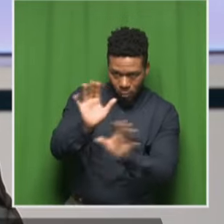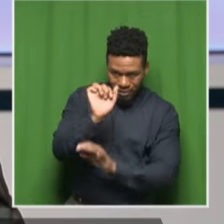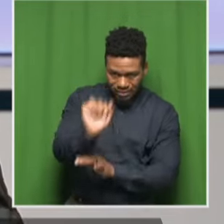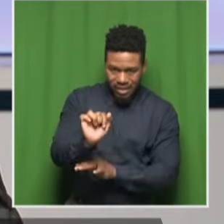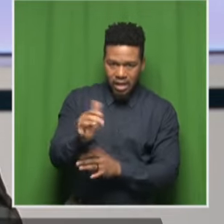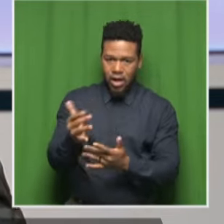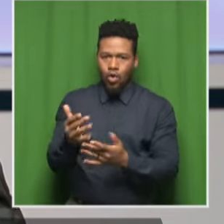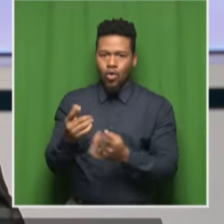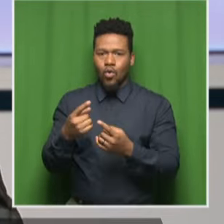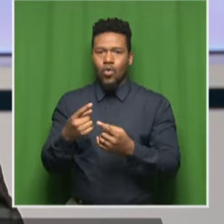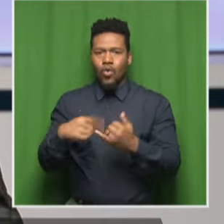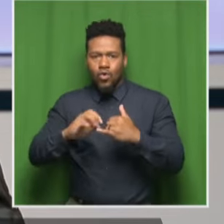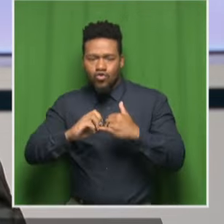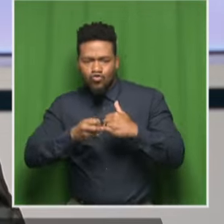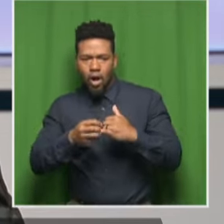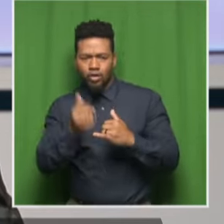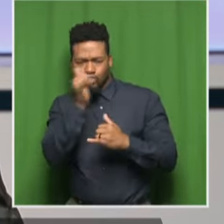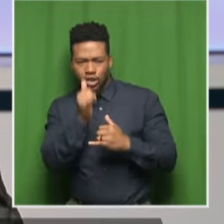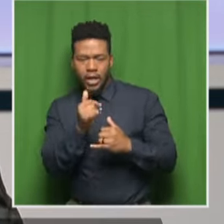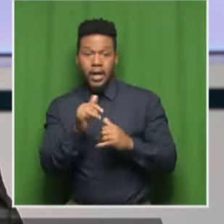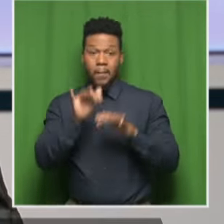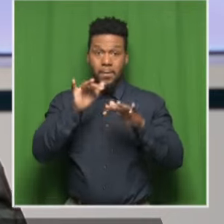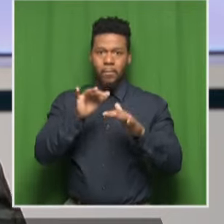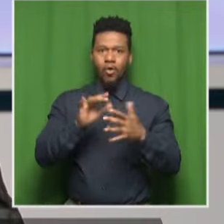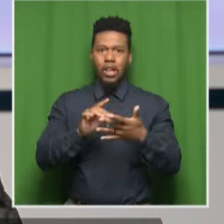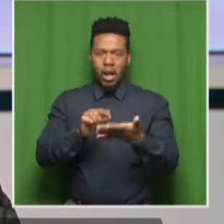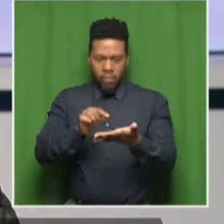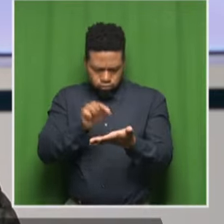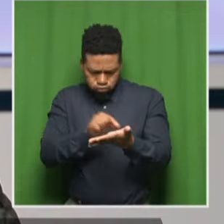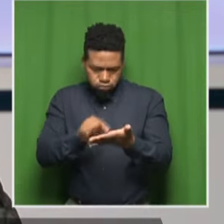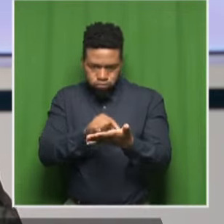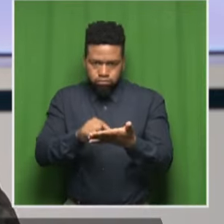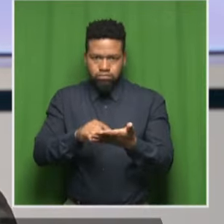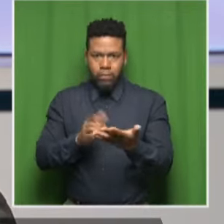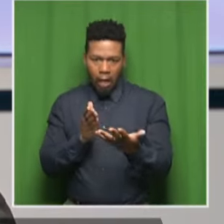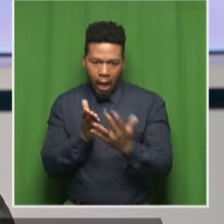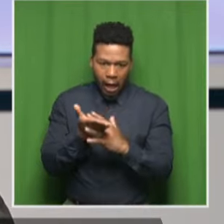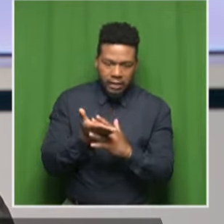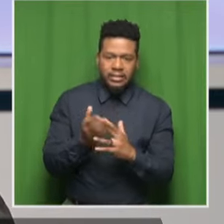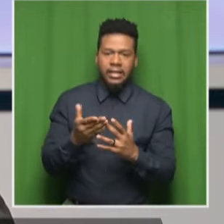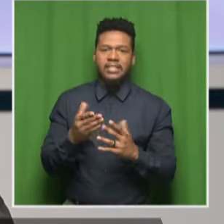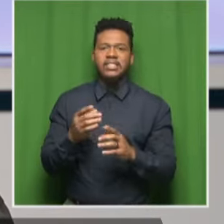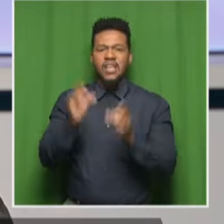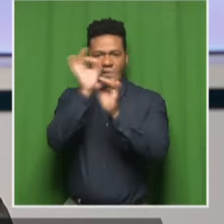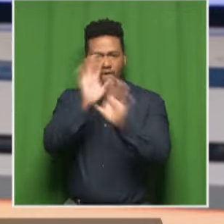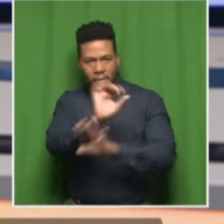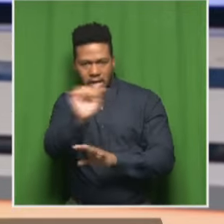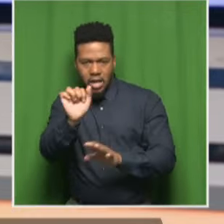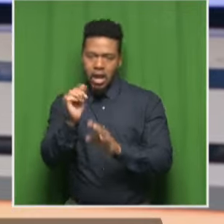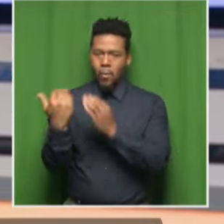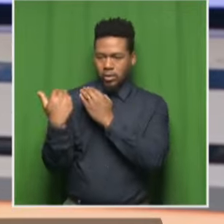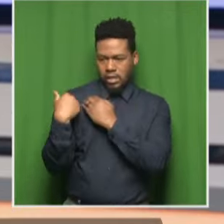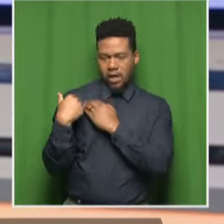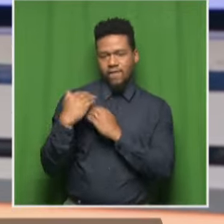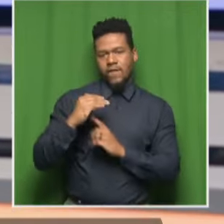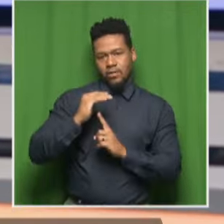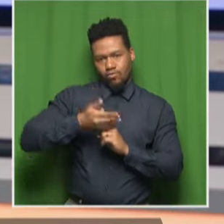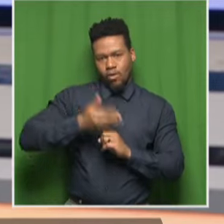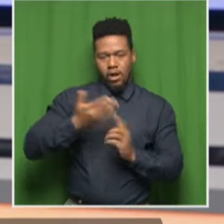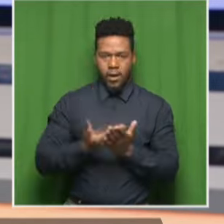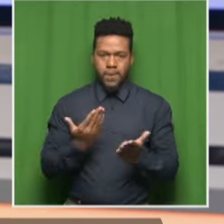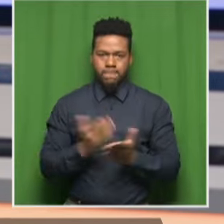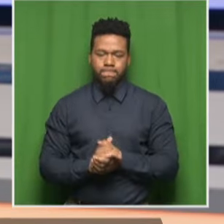in terms of people who sign in, give us their details. Everything is safe and secure across the internet. Yeah. Okay, and so speaking about safety